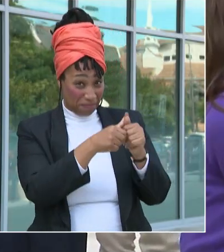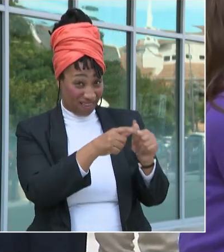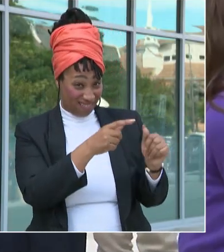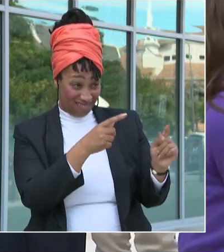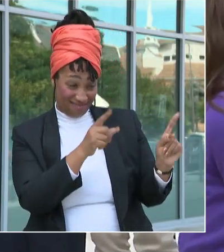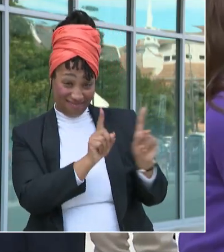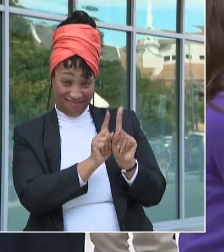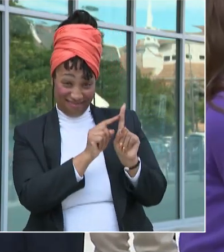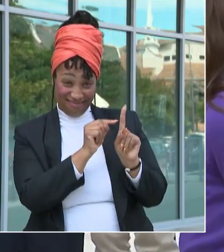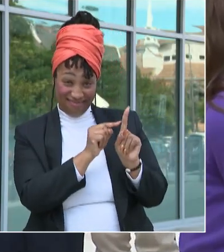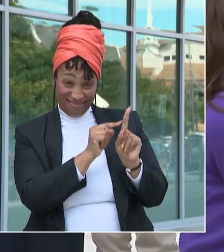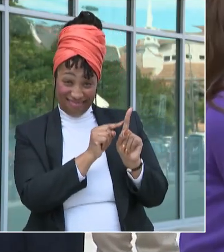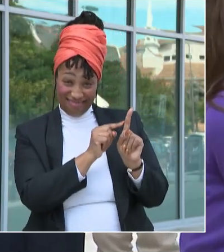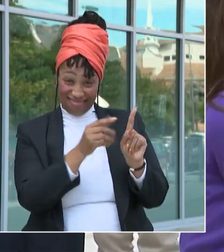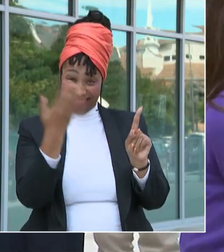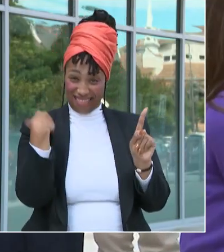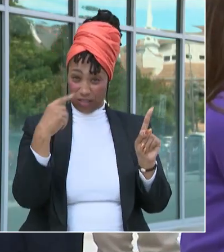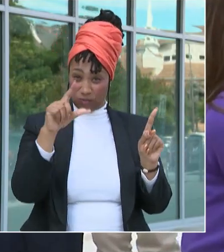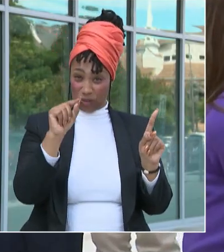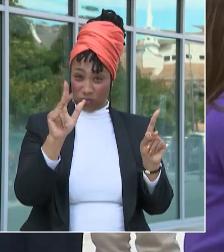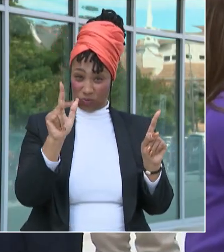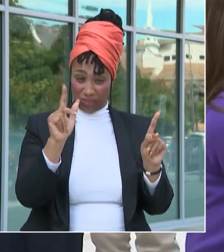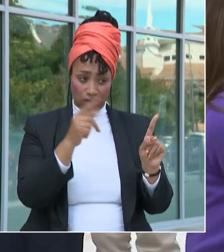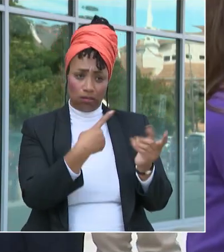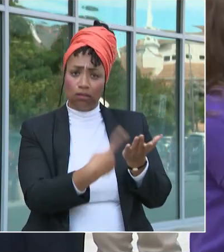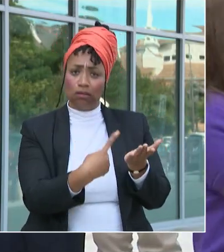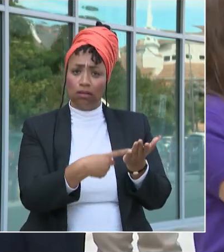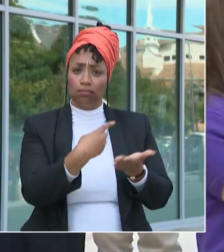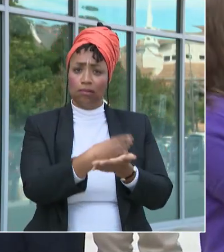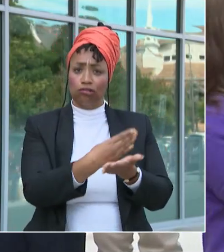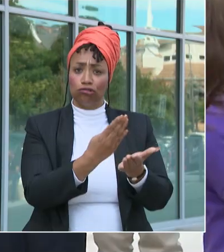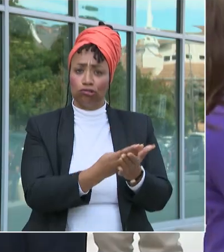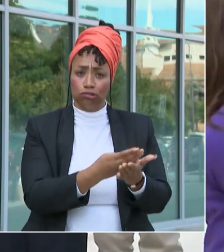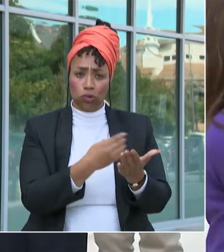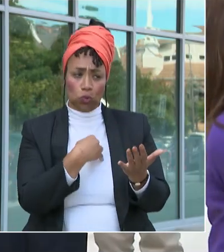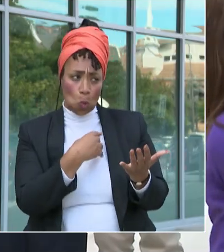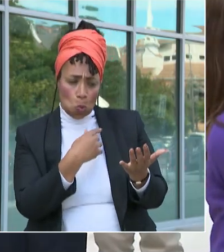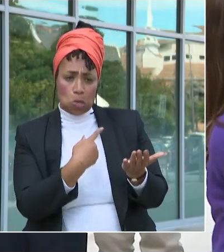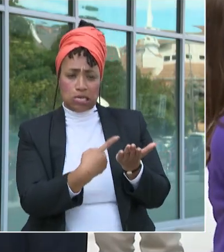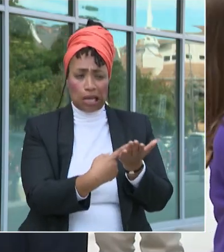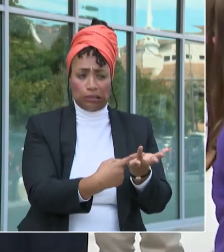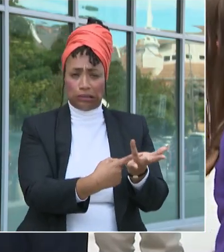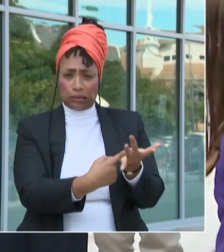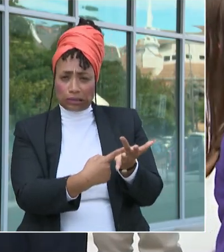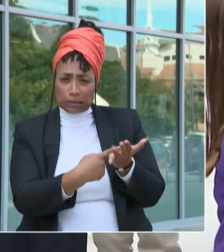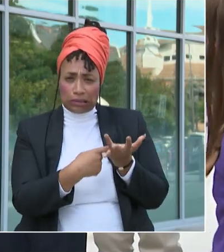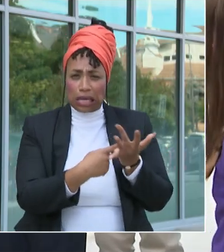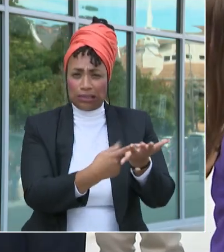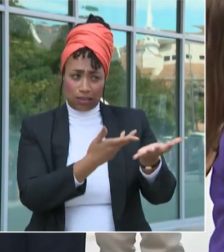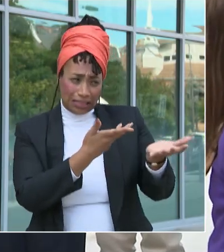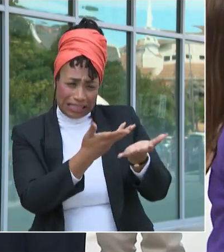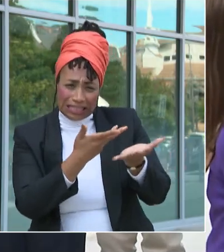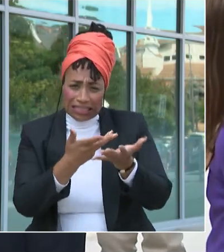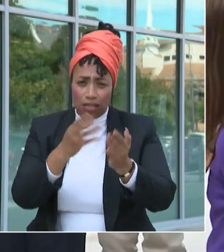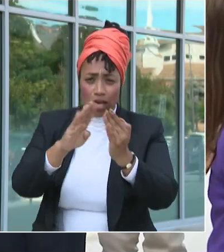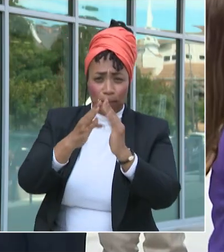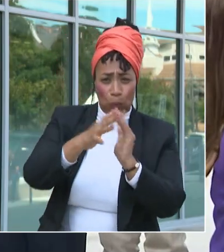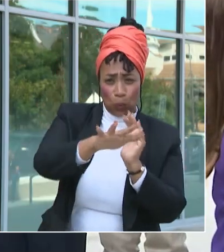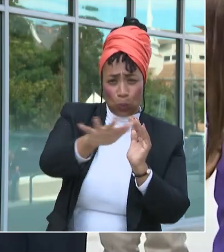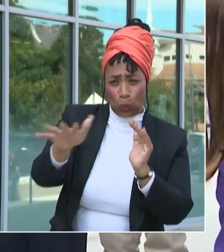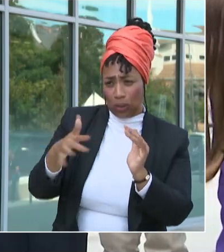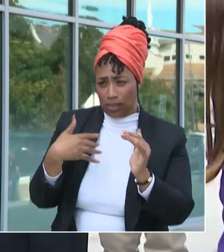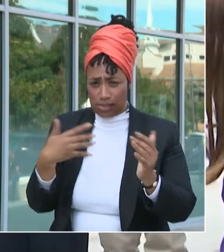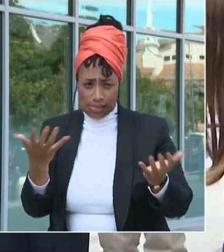process when she, my former committee director, Will Perkins, and I closely worked with community to secure Truesdell's split swing space.